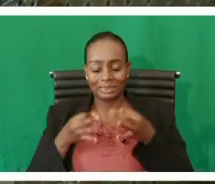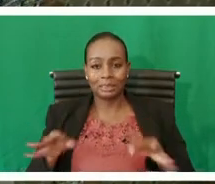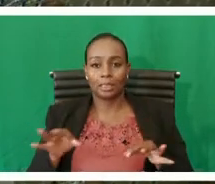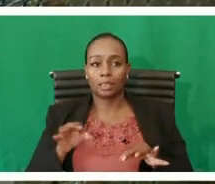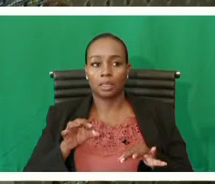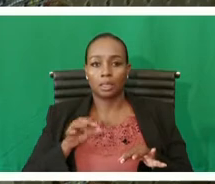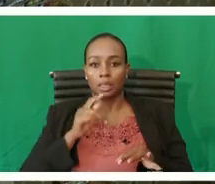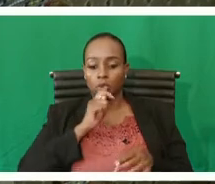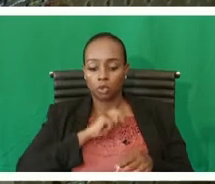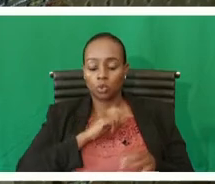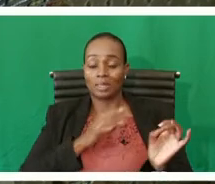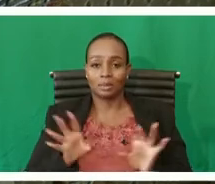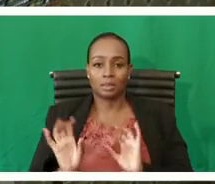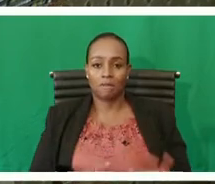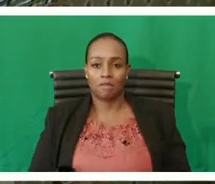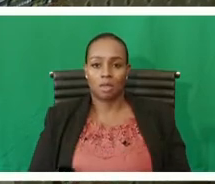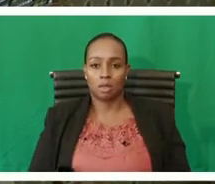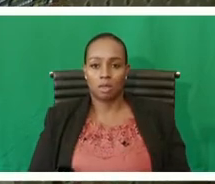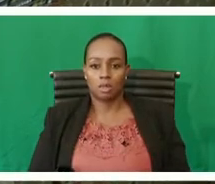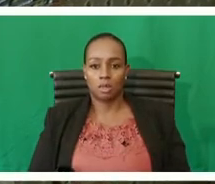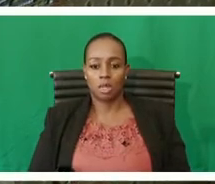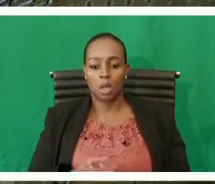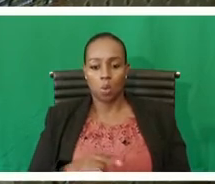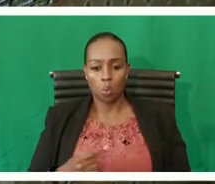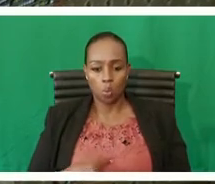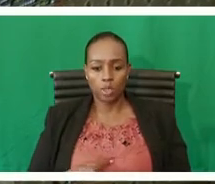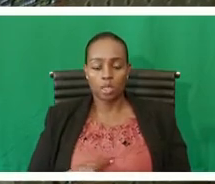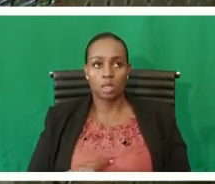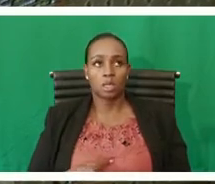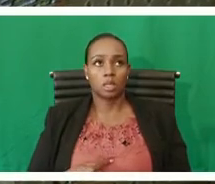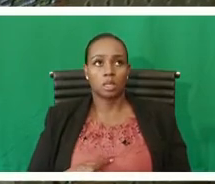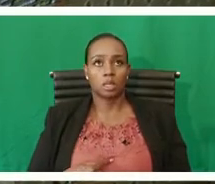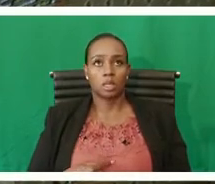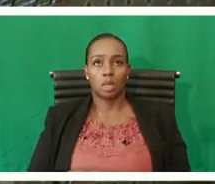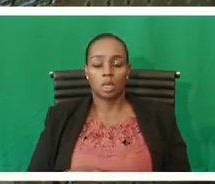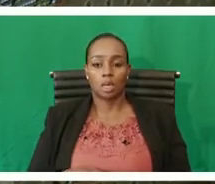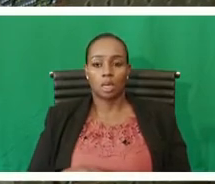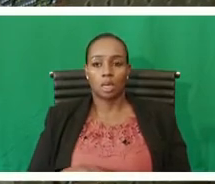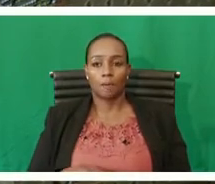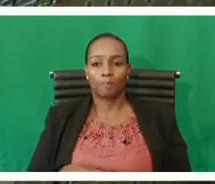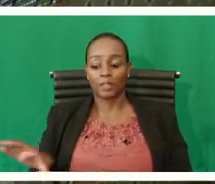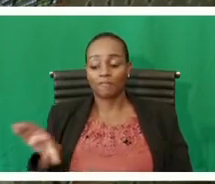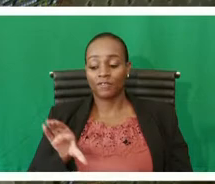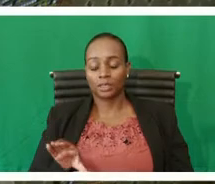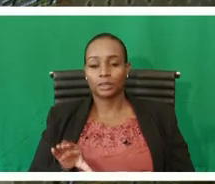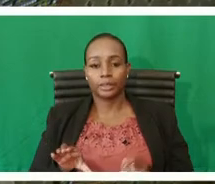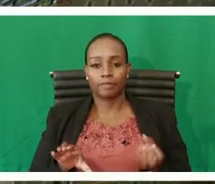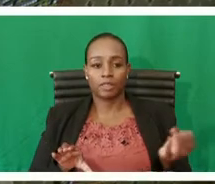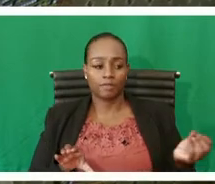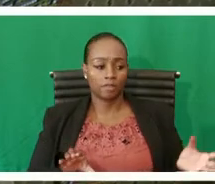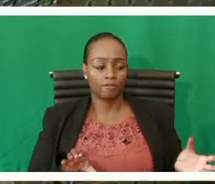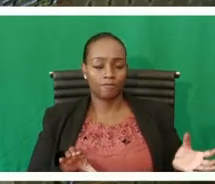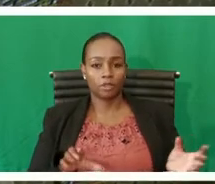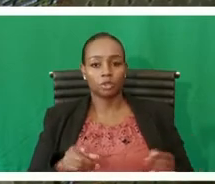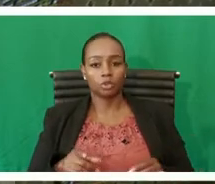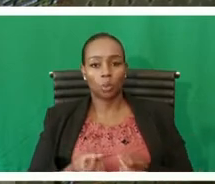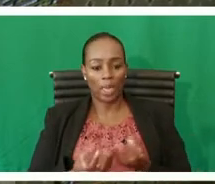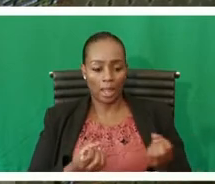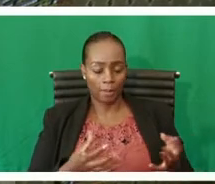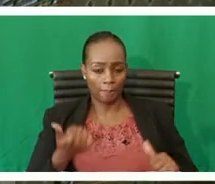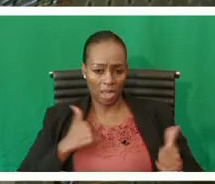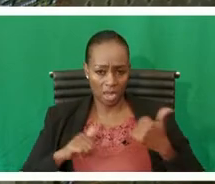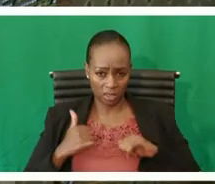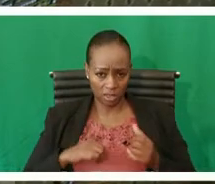a pandemic, we will make additional funding available to assist our artists and athletes.